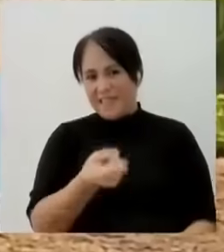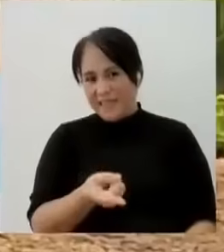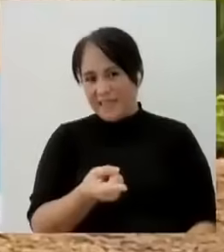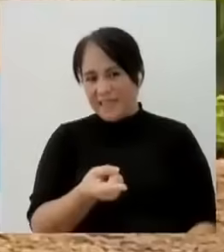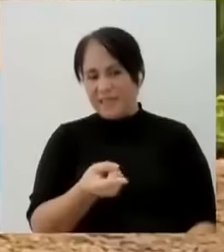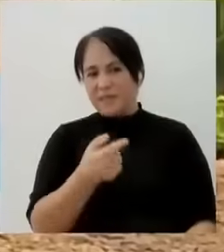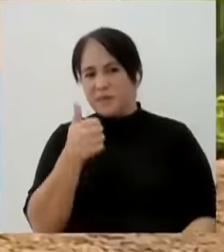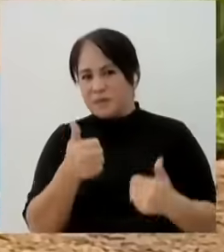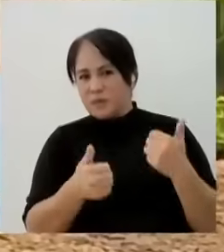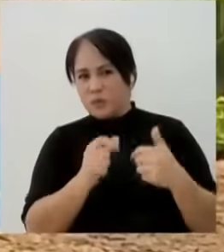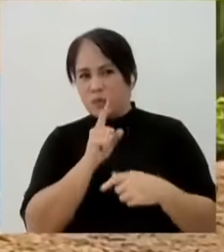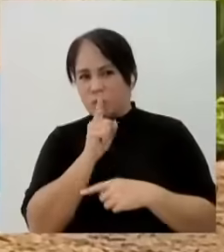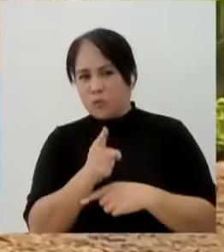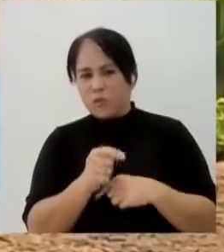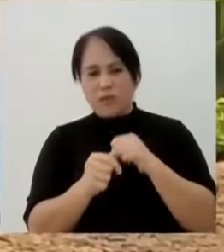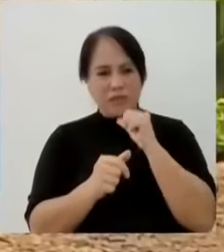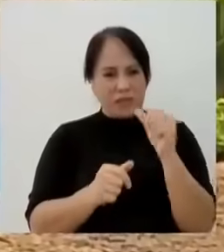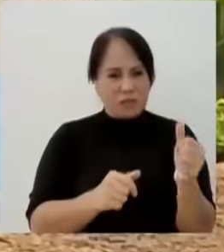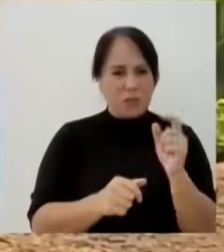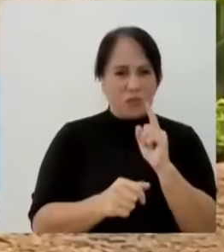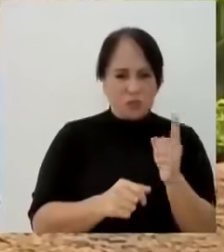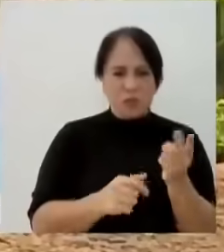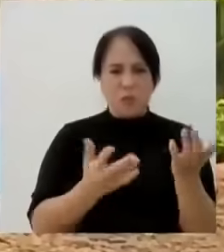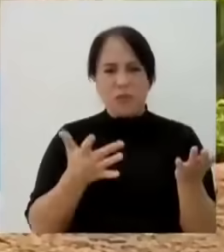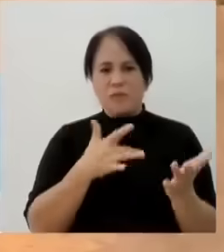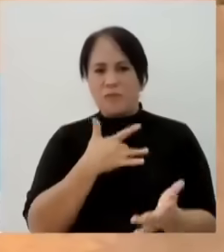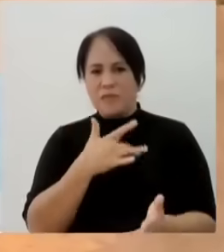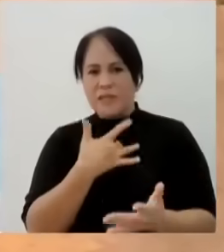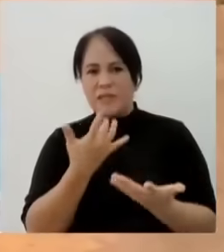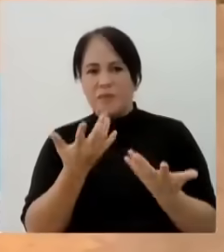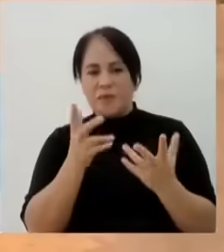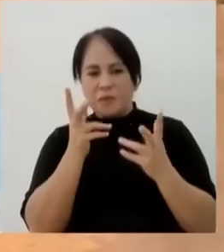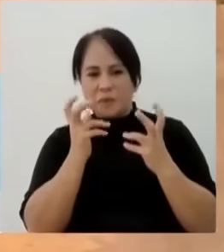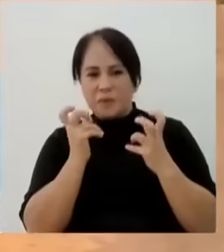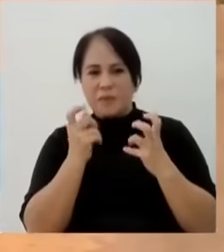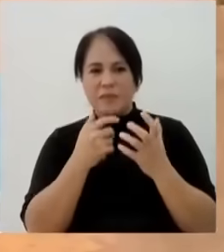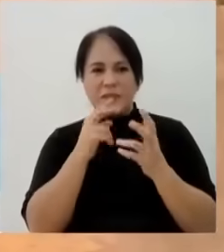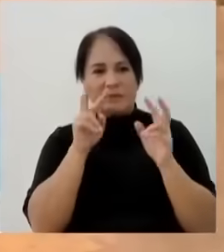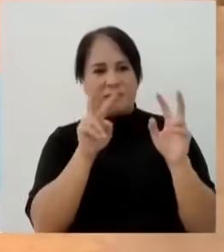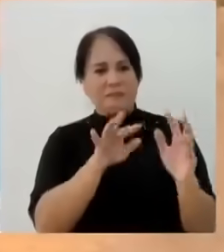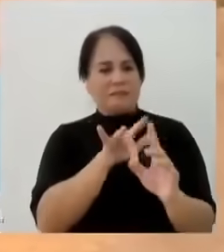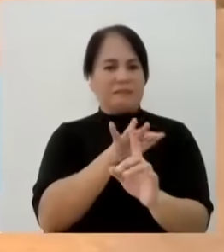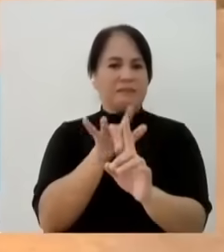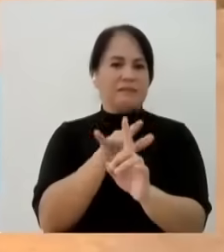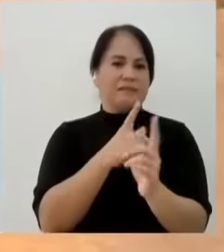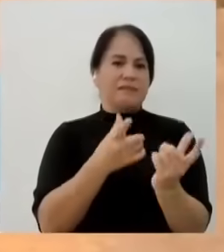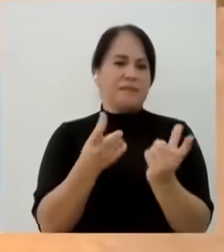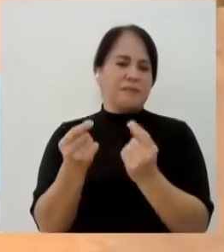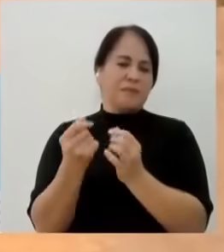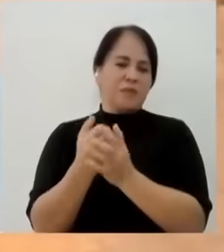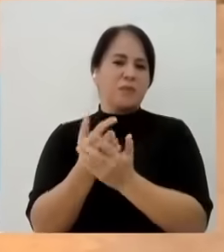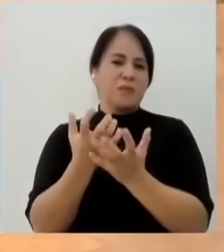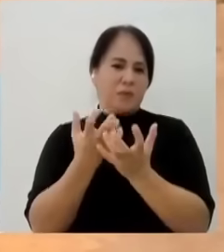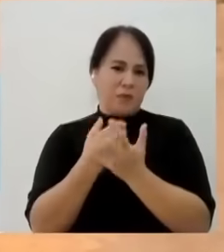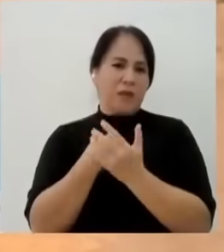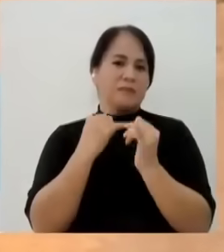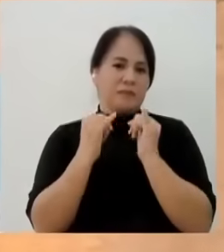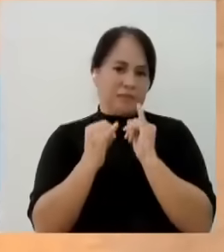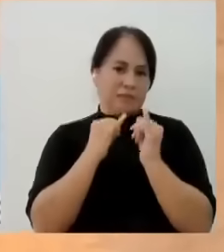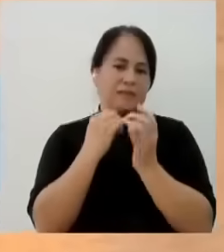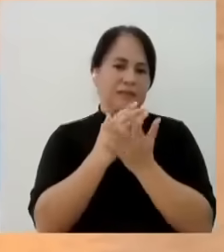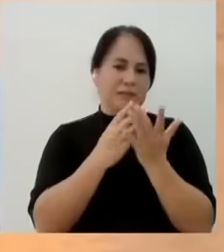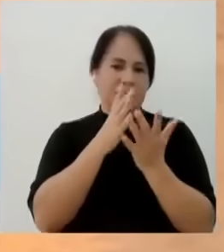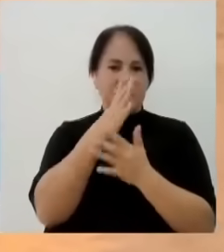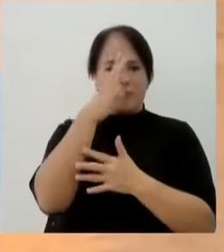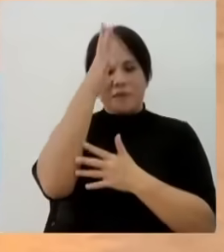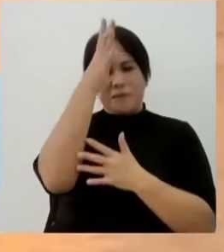true or not true, or what we feel about what we're hearing and seeing from what the people are saying. Mm-hmm. I was able to interview some of the parents, and of